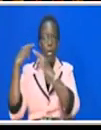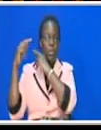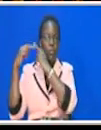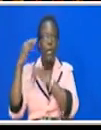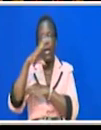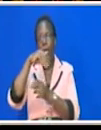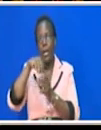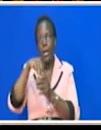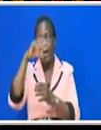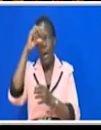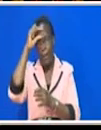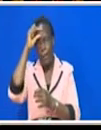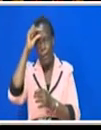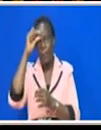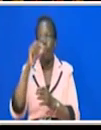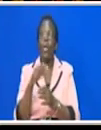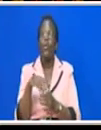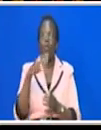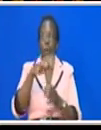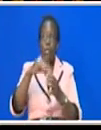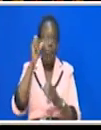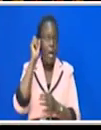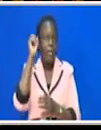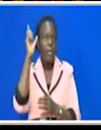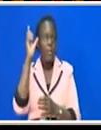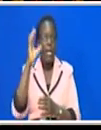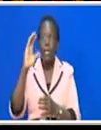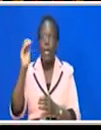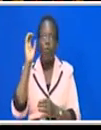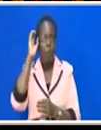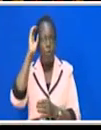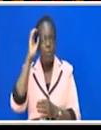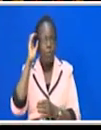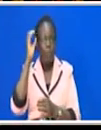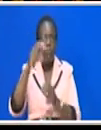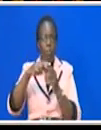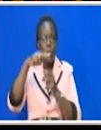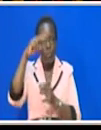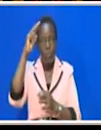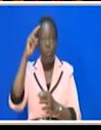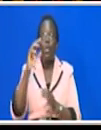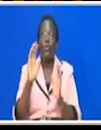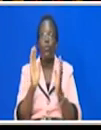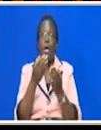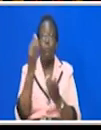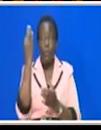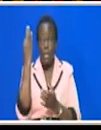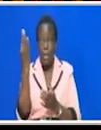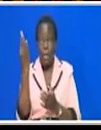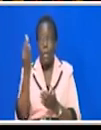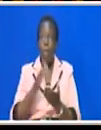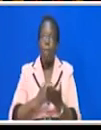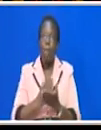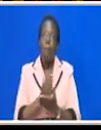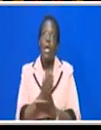the concept from the top, we can come with it down. So we have three main broad categories